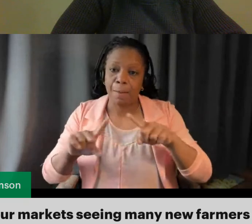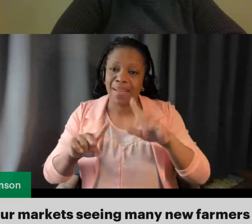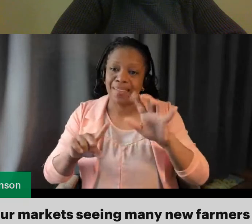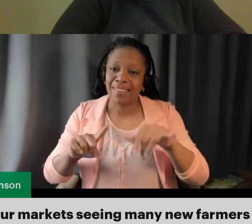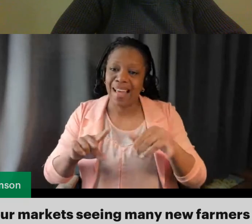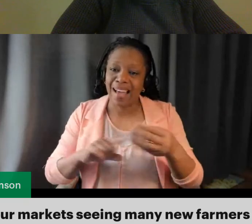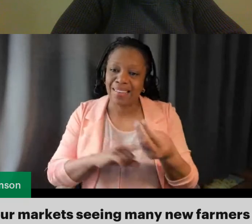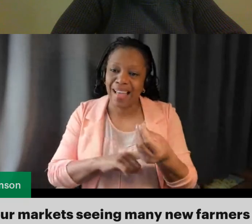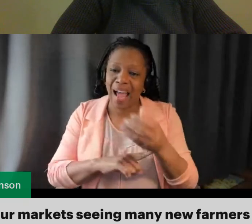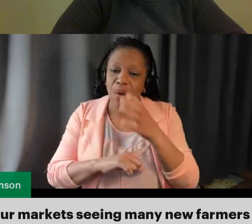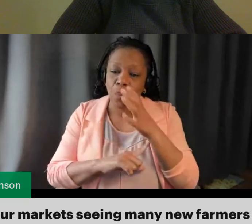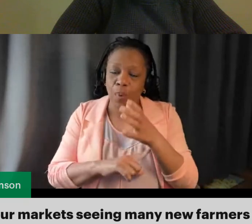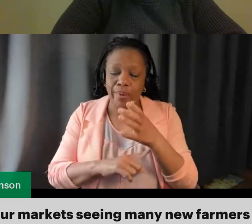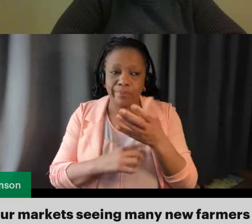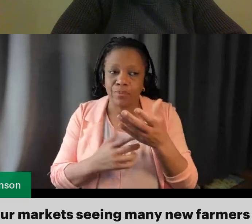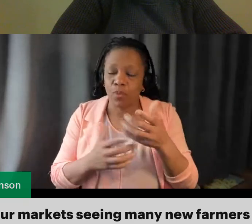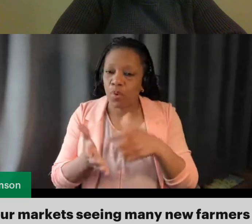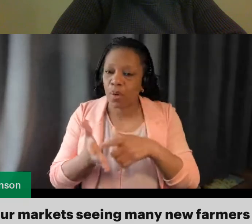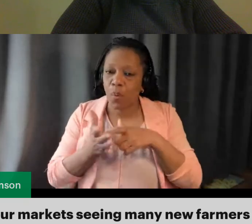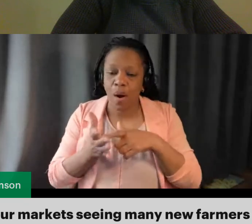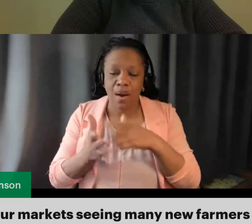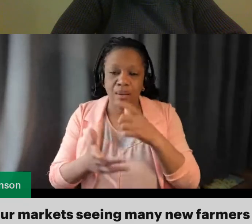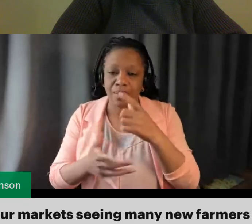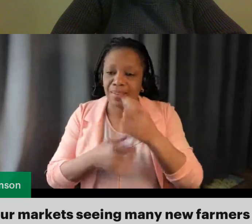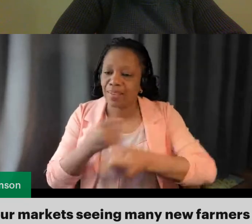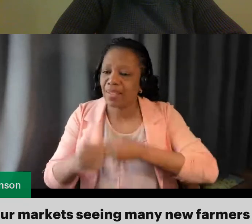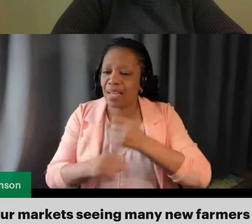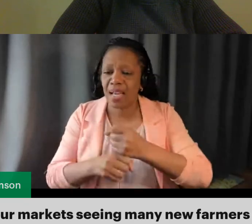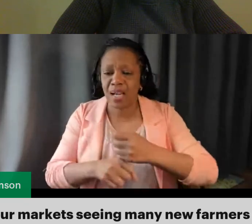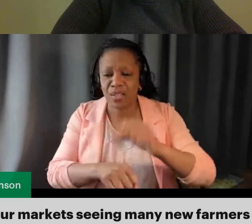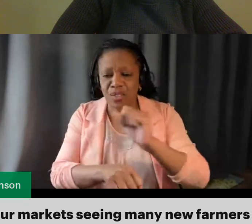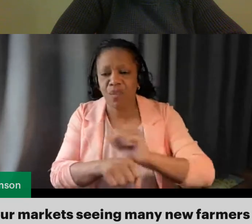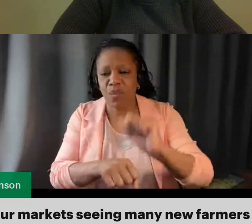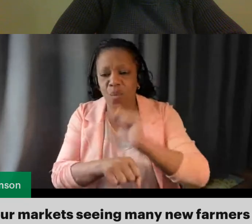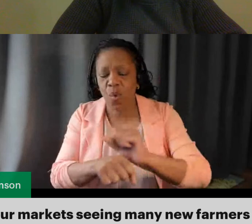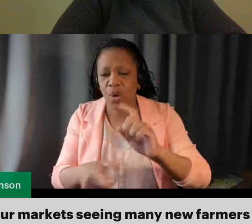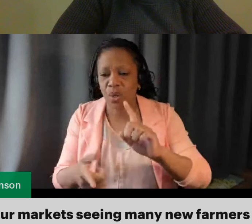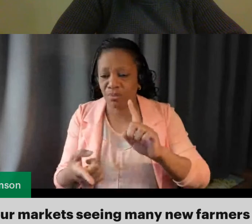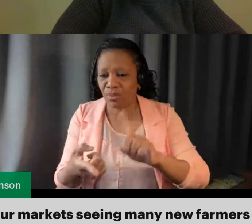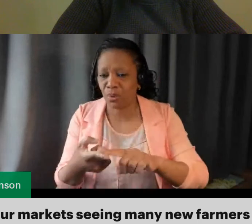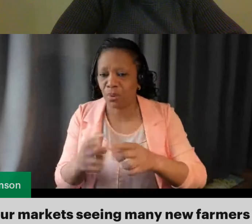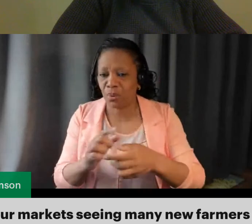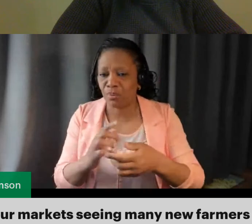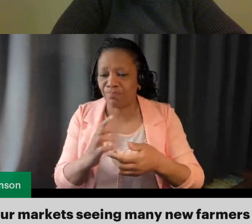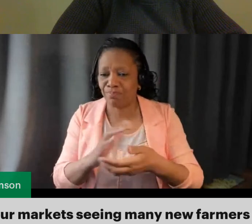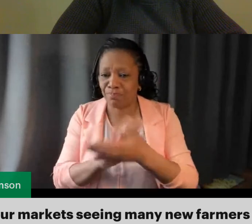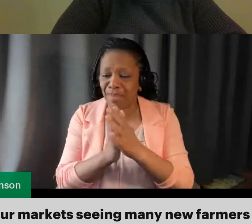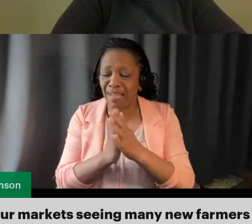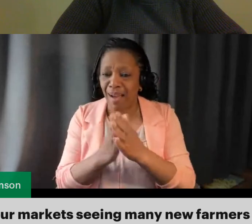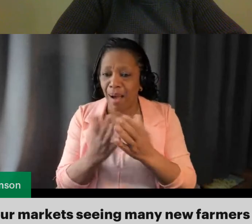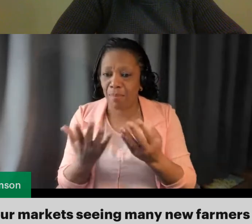viable agricultural land. So I like to call it job security. And